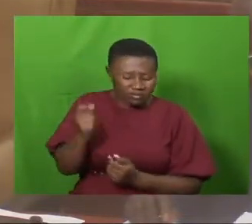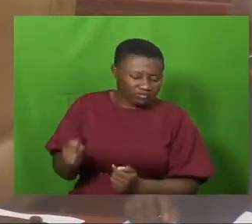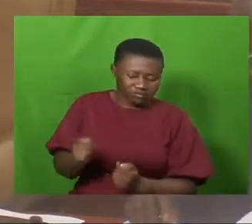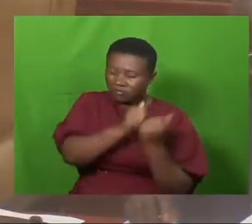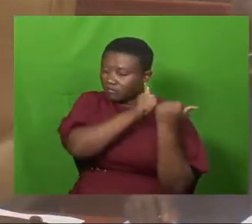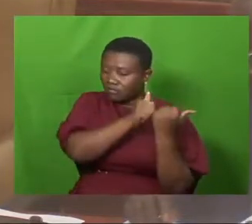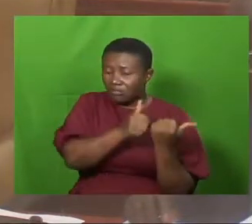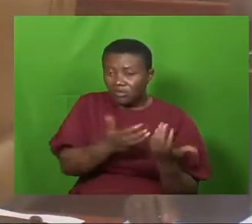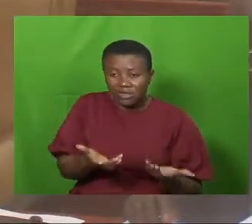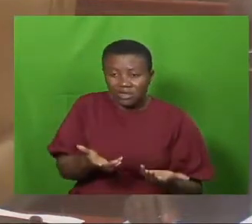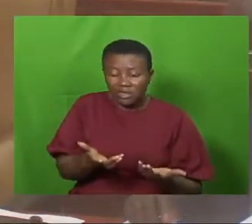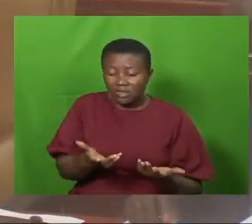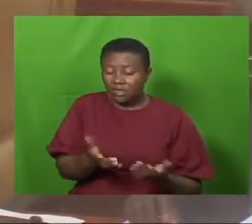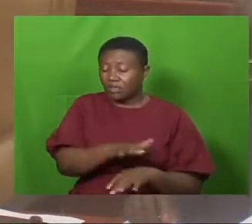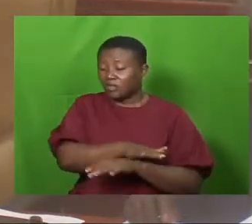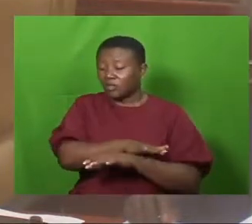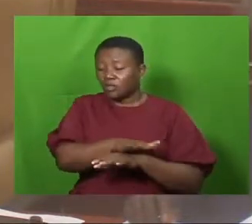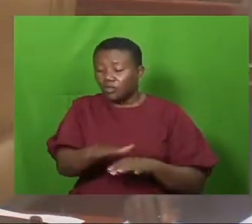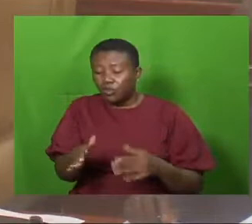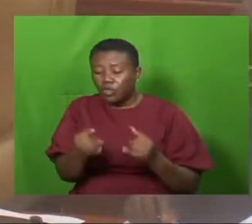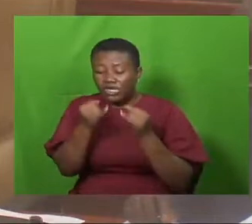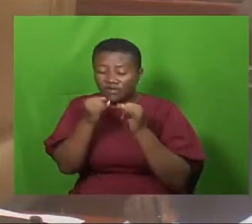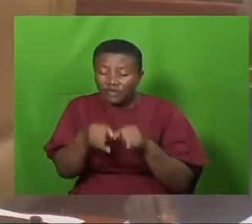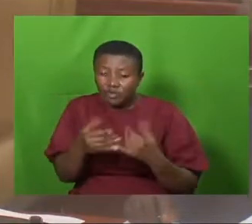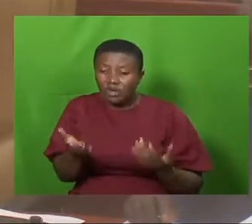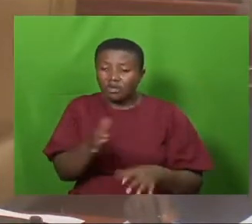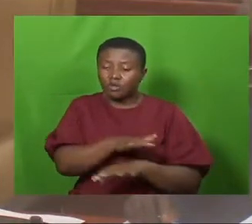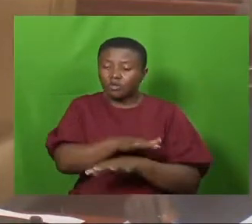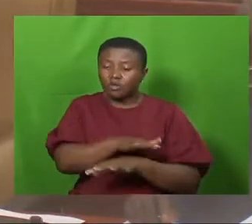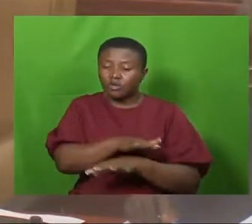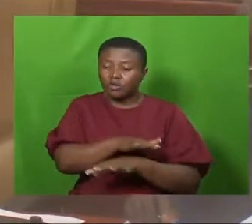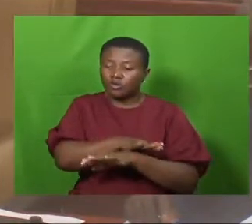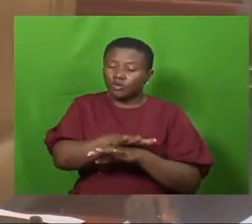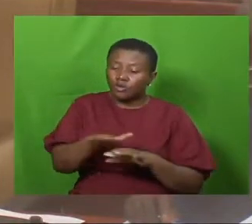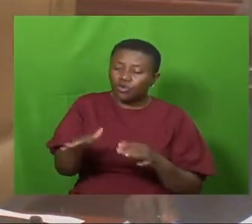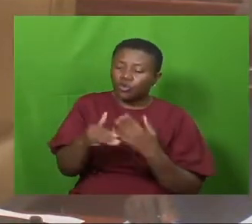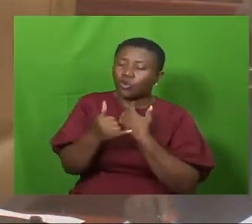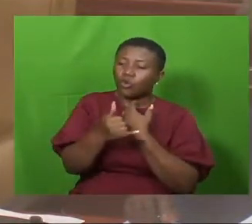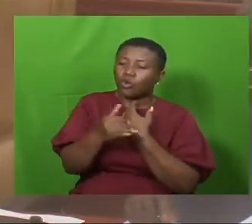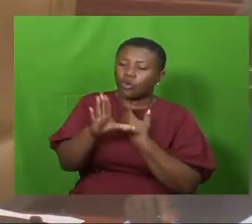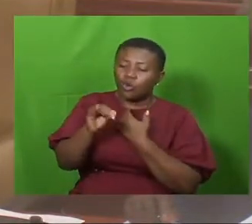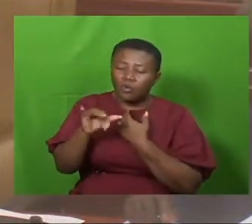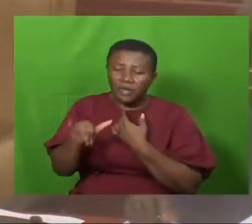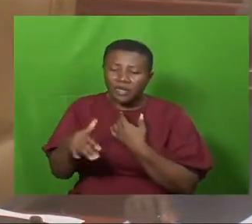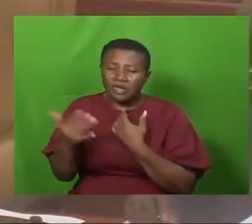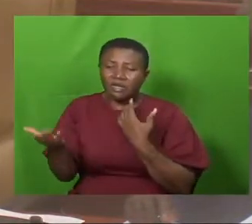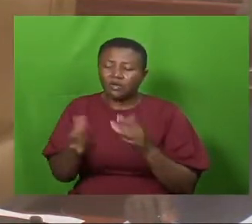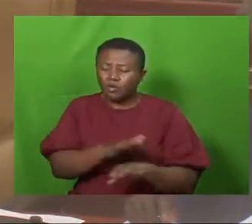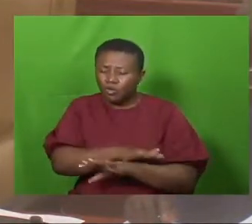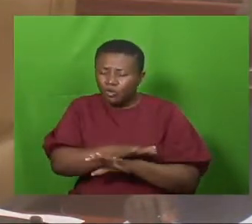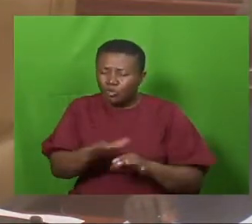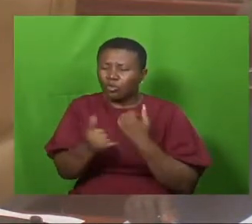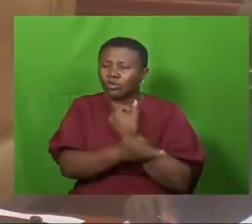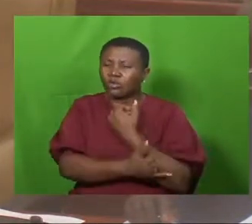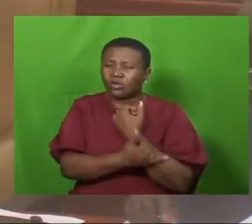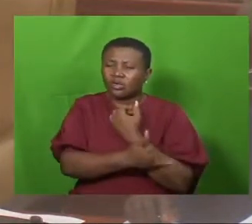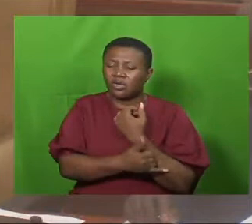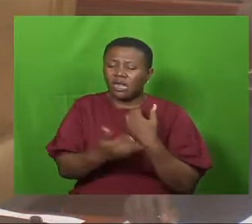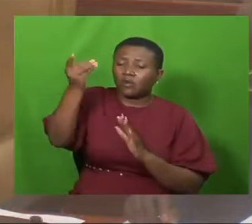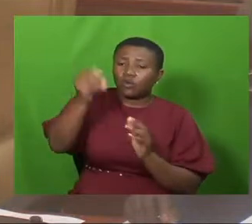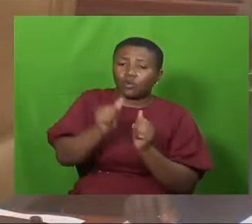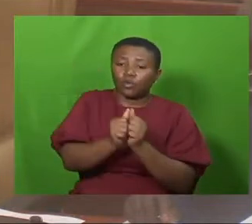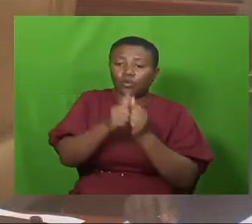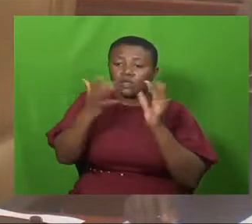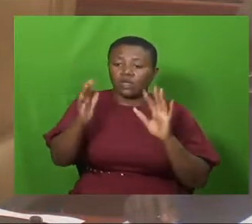no company, no organization, no country on this earth has been able to develop without having